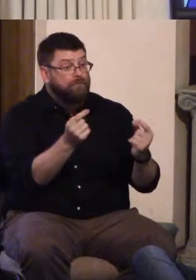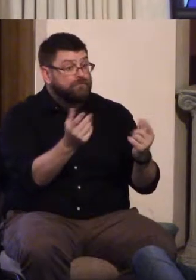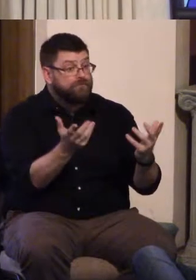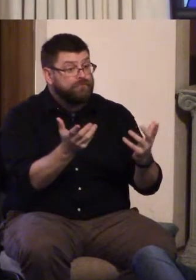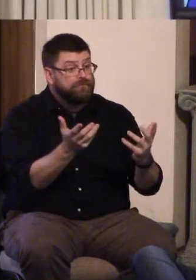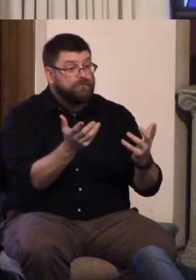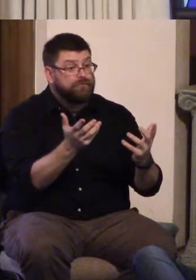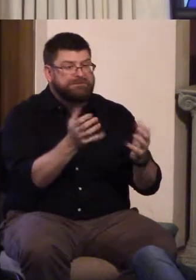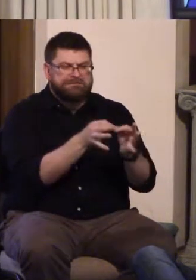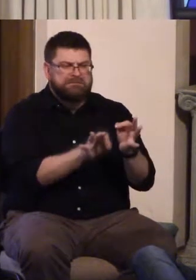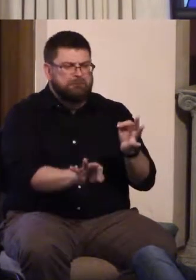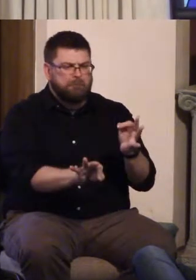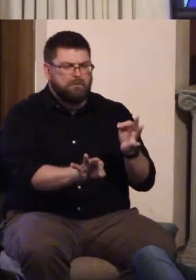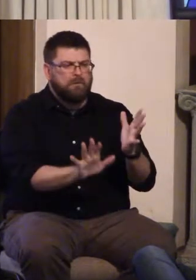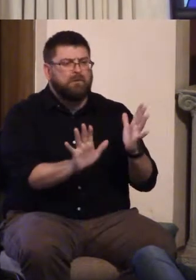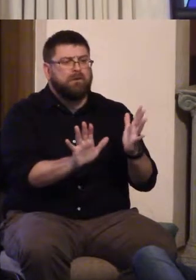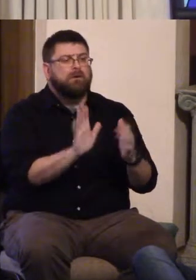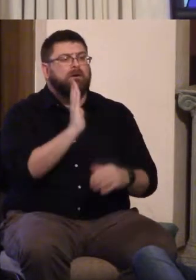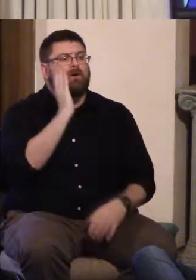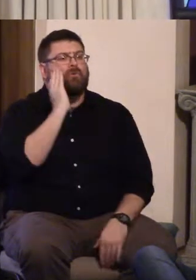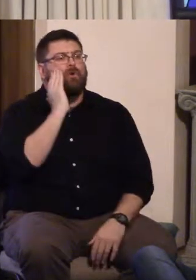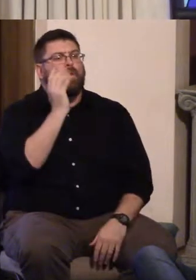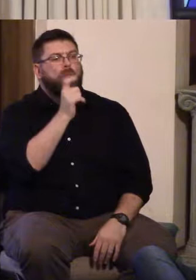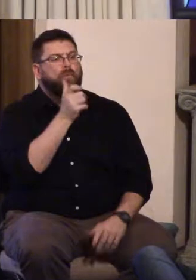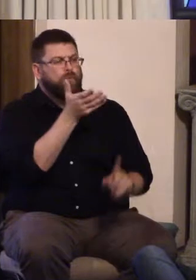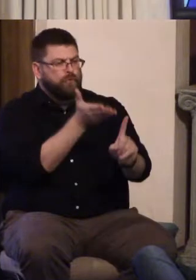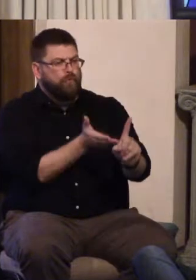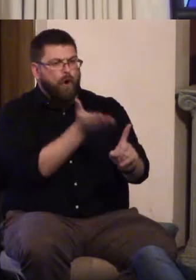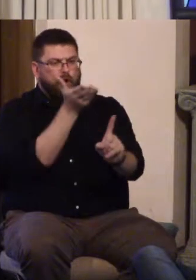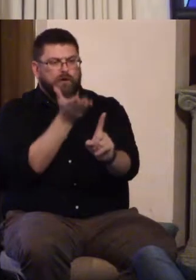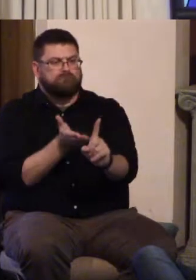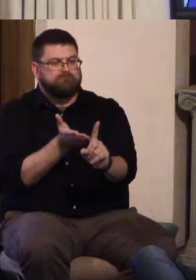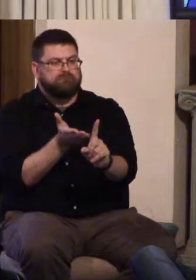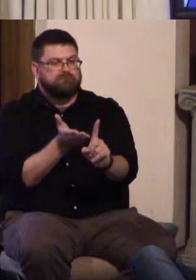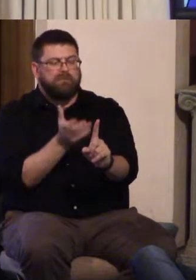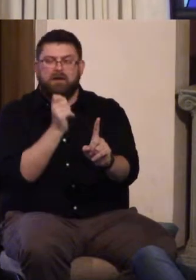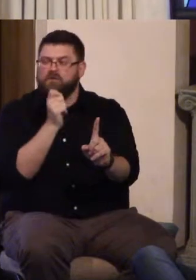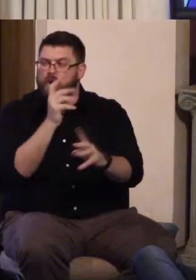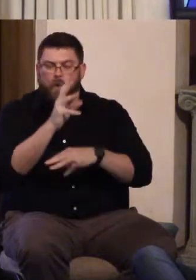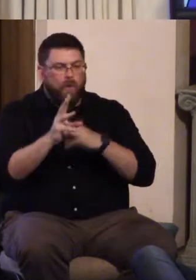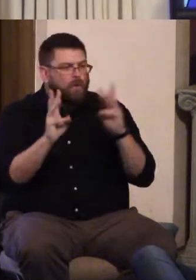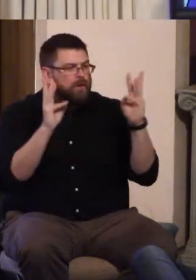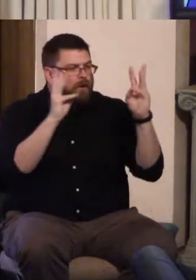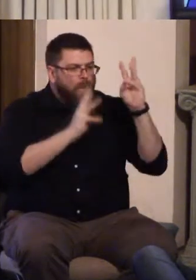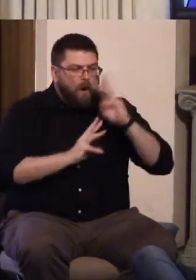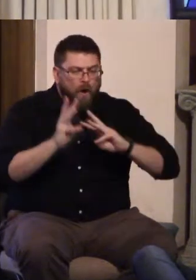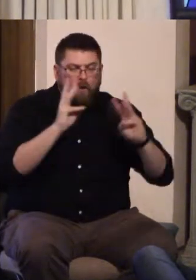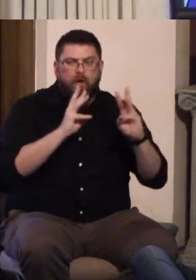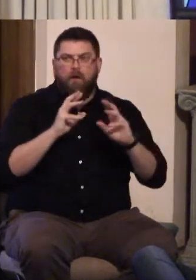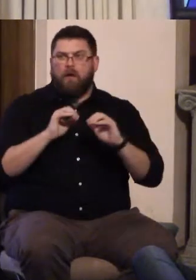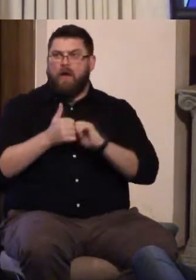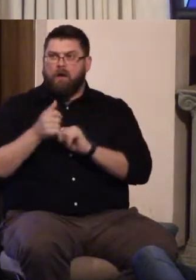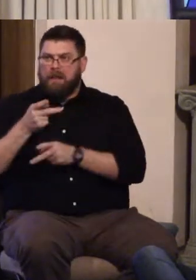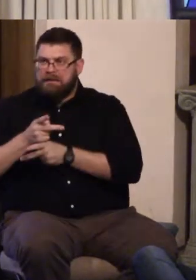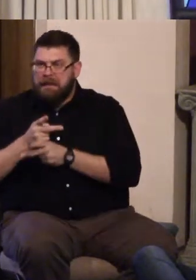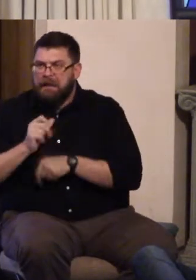He said, all I want you to do, all I want you to do is know who you